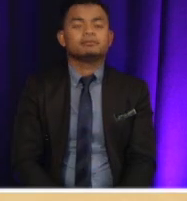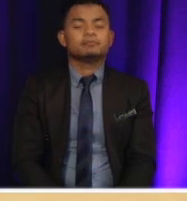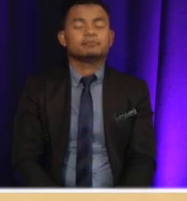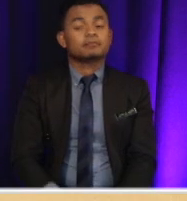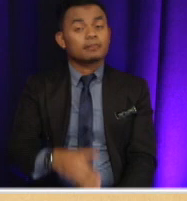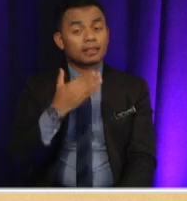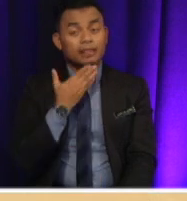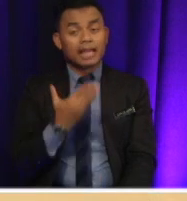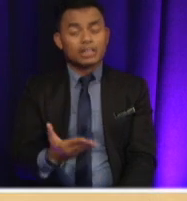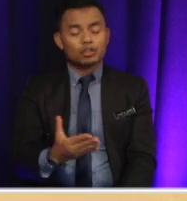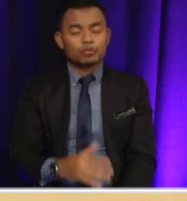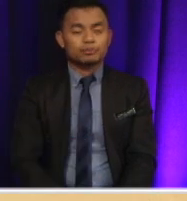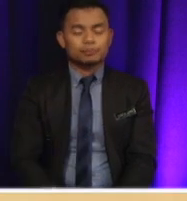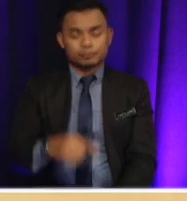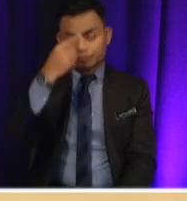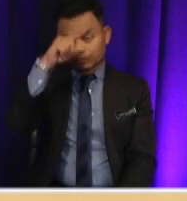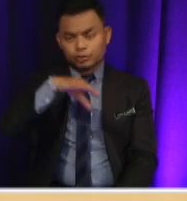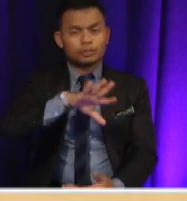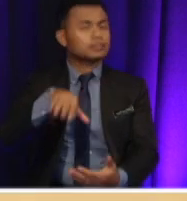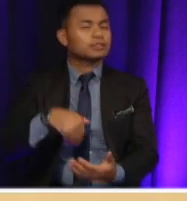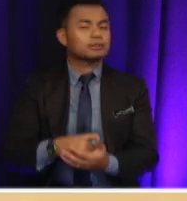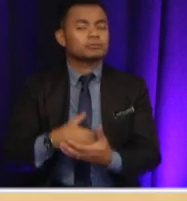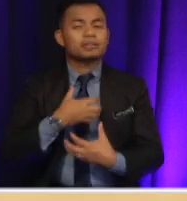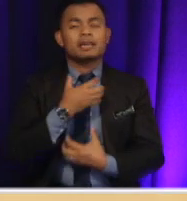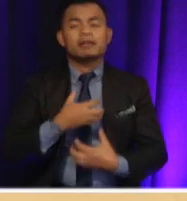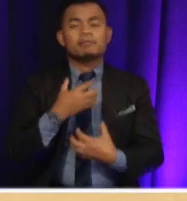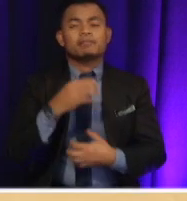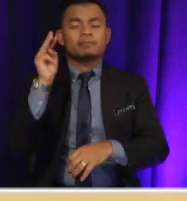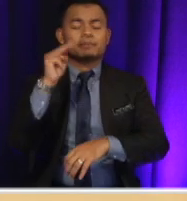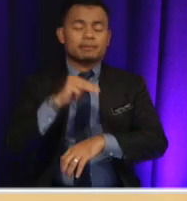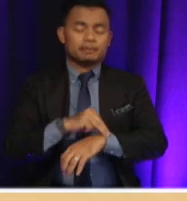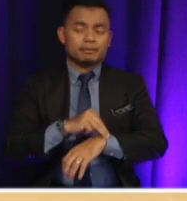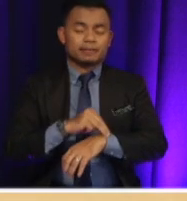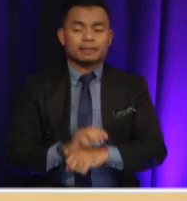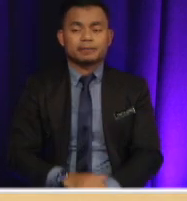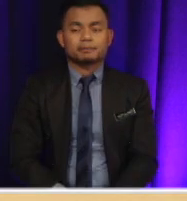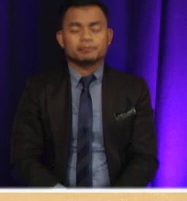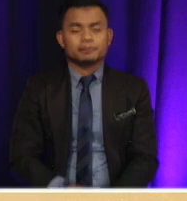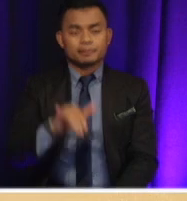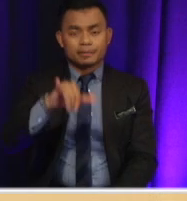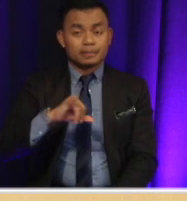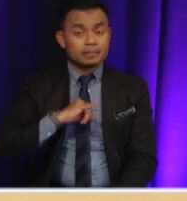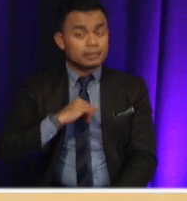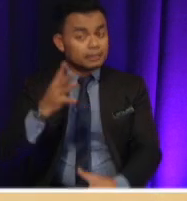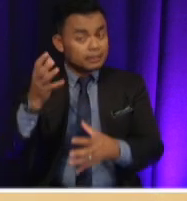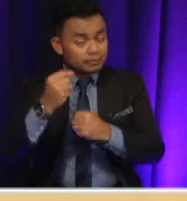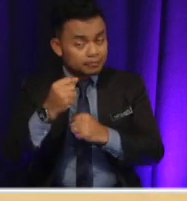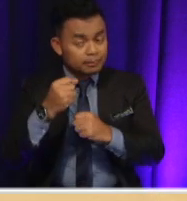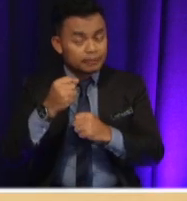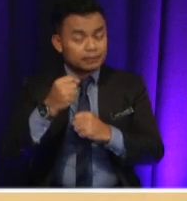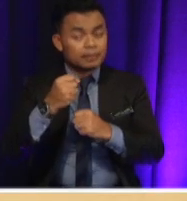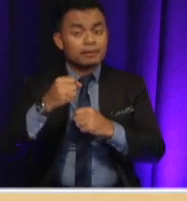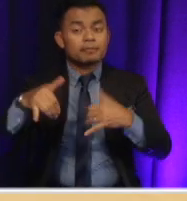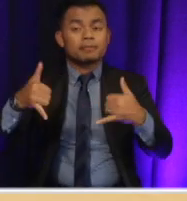you for all the fun times that I had playing with you, with my siblings and friends.